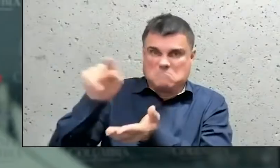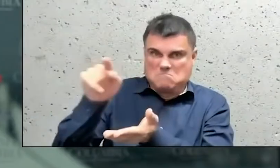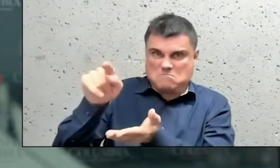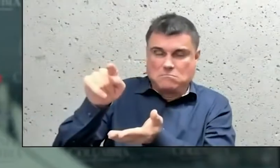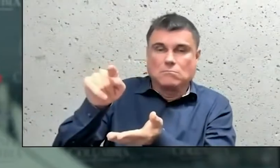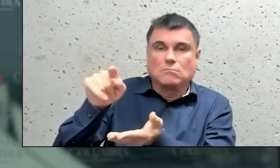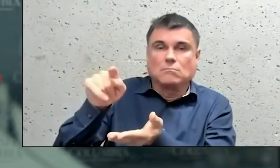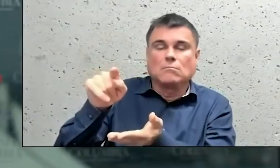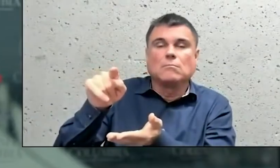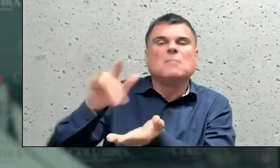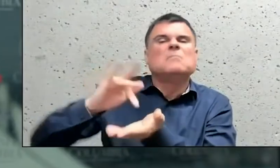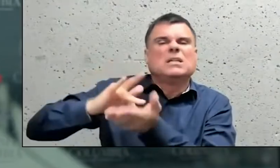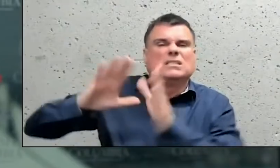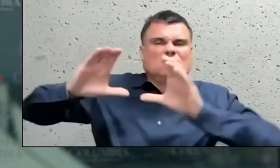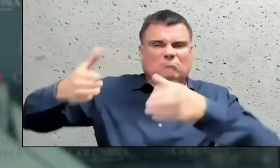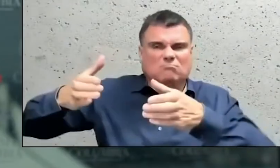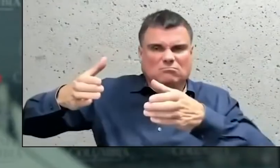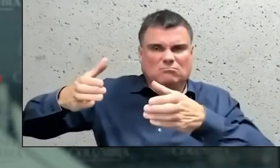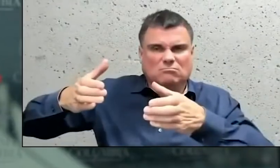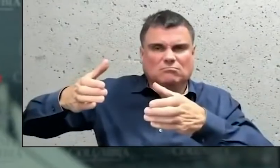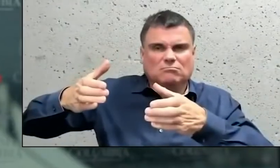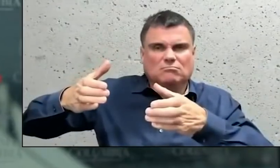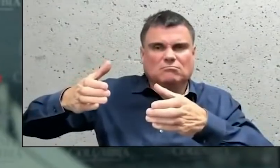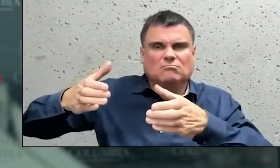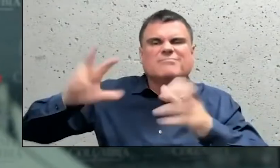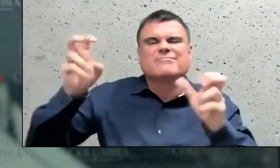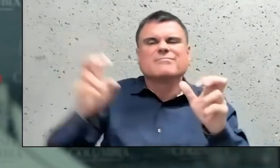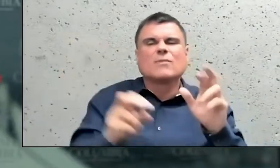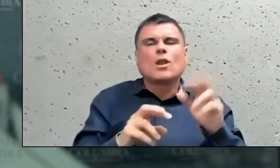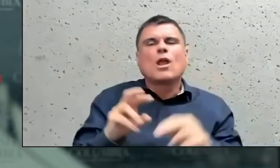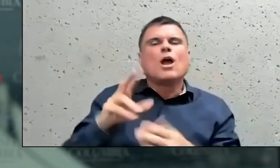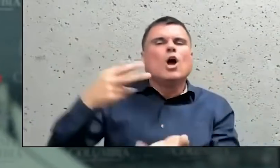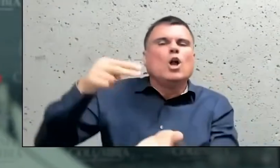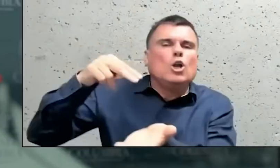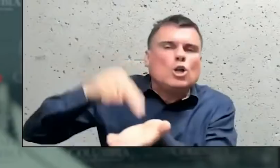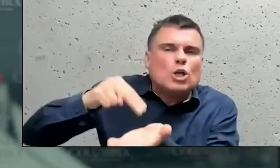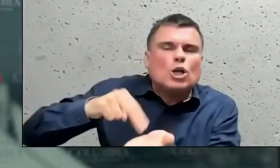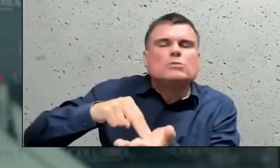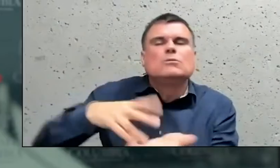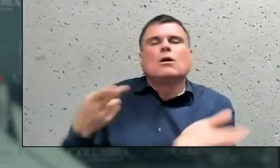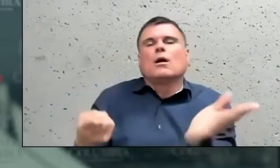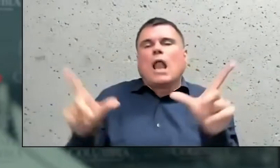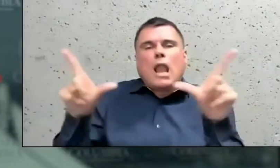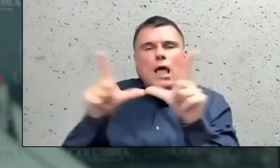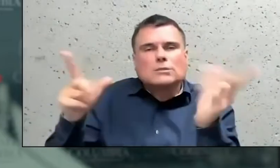40,181 nurses, that's registered nurses, LPNs, nurse practitioners,